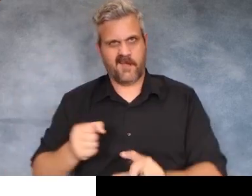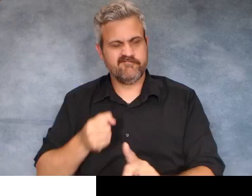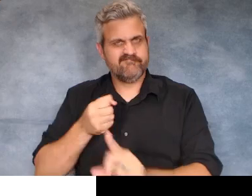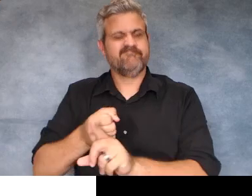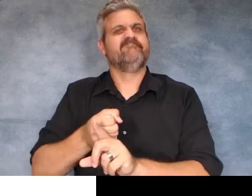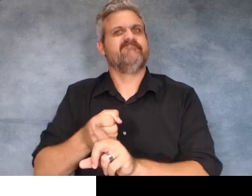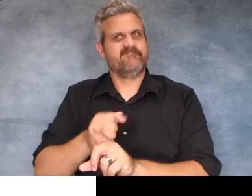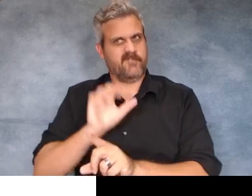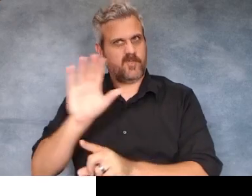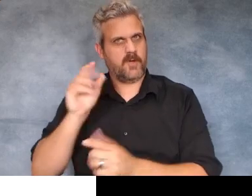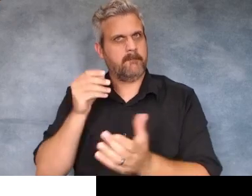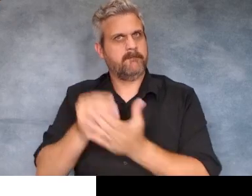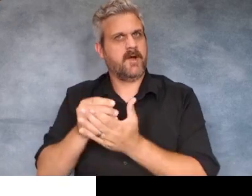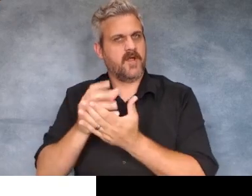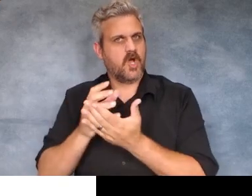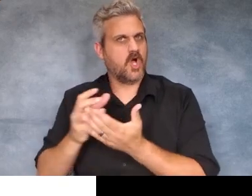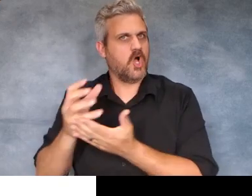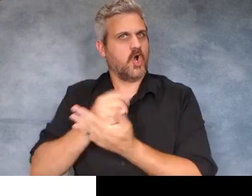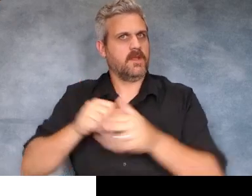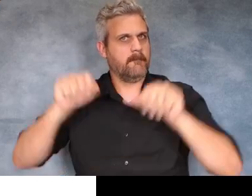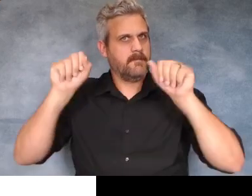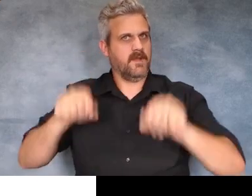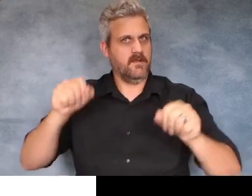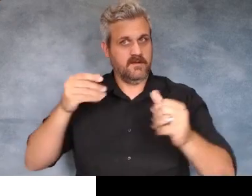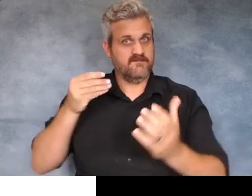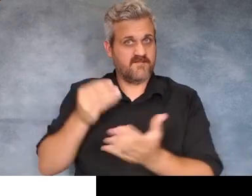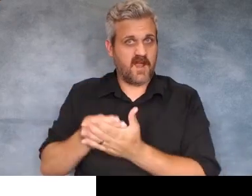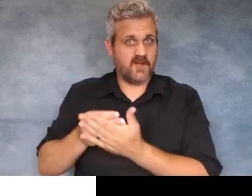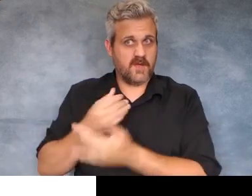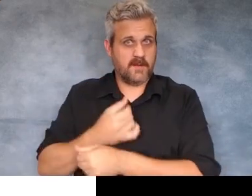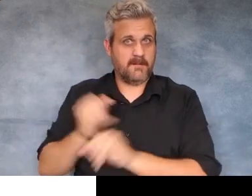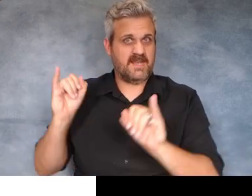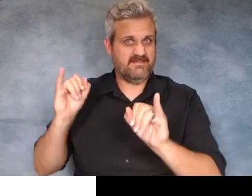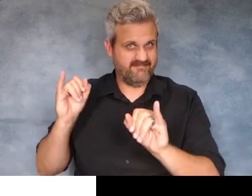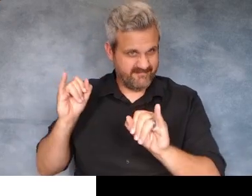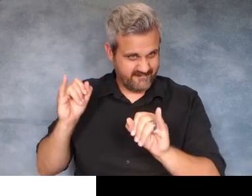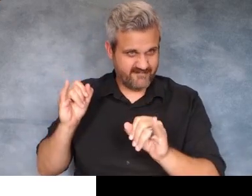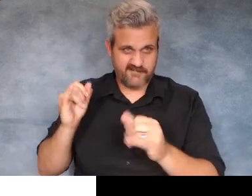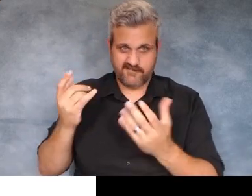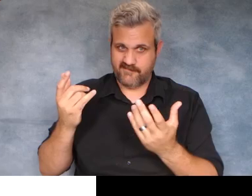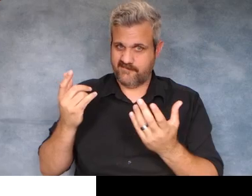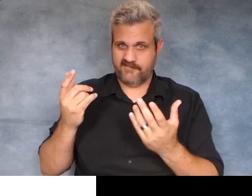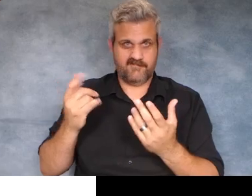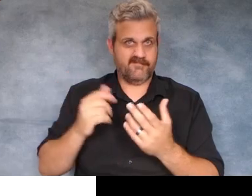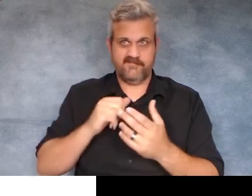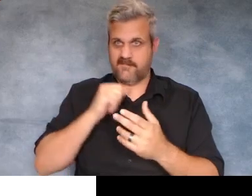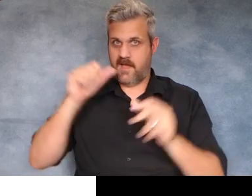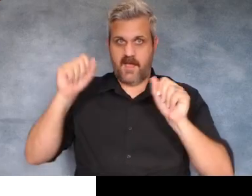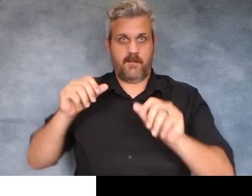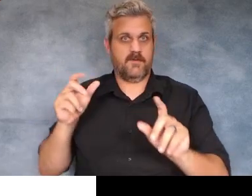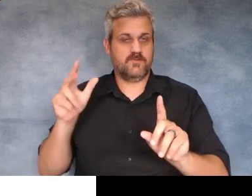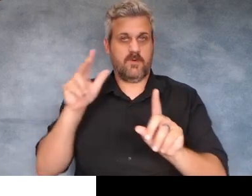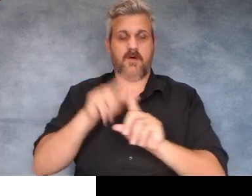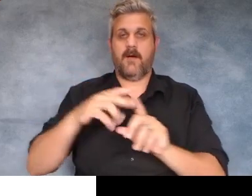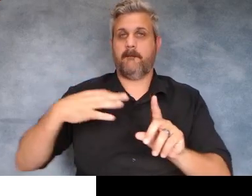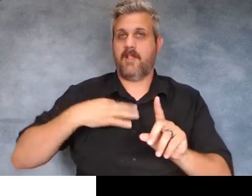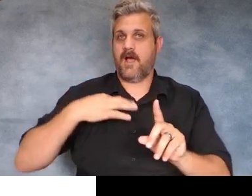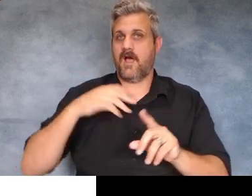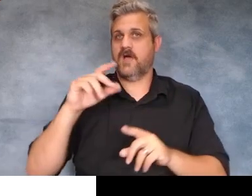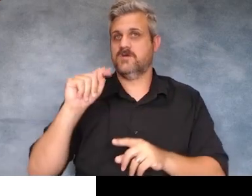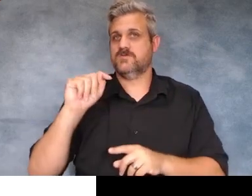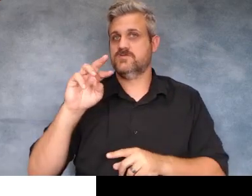potential and financial independence, and the inability to apply to trade schools, technical schools, colleges,